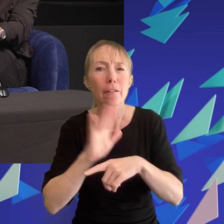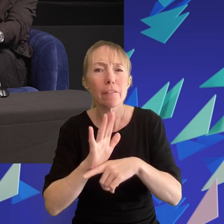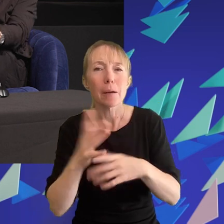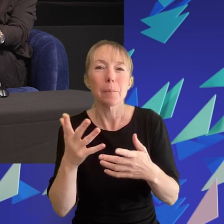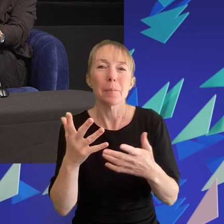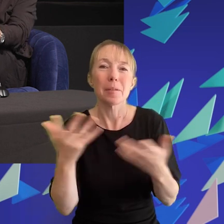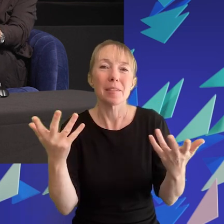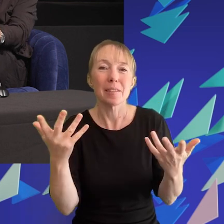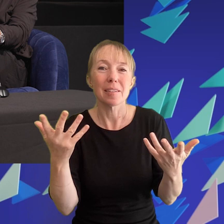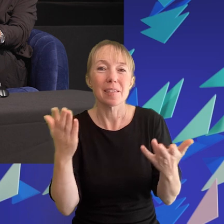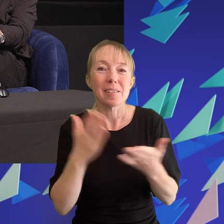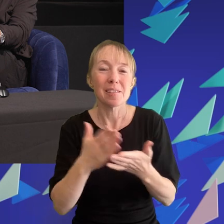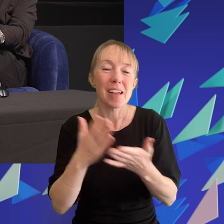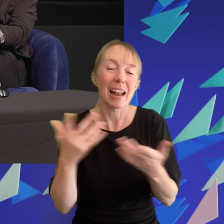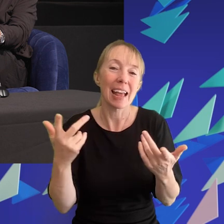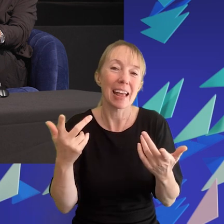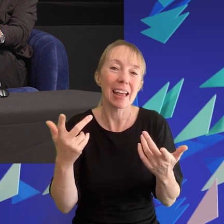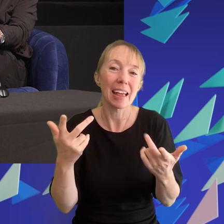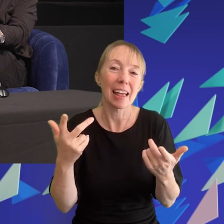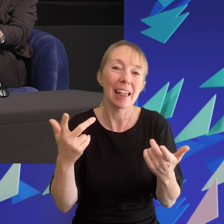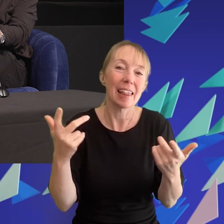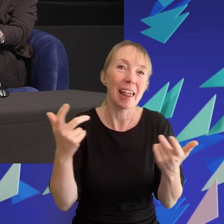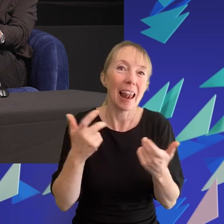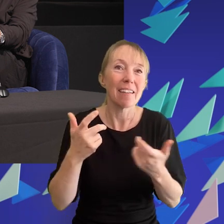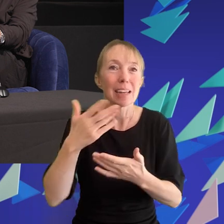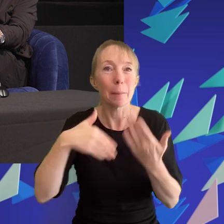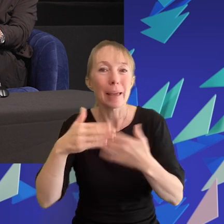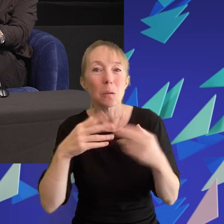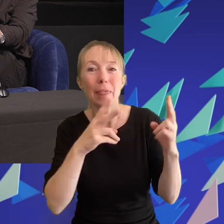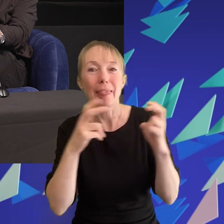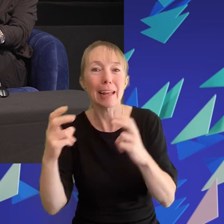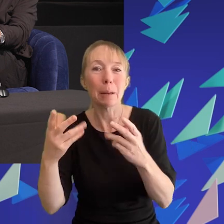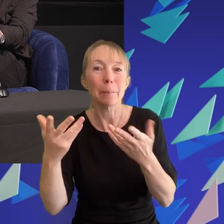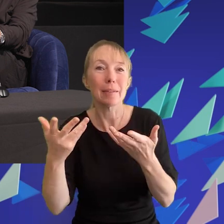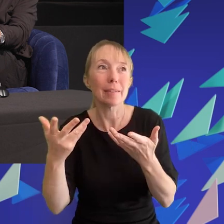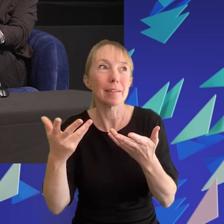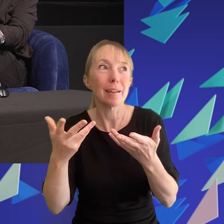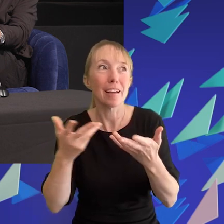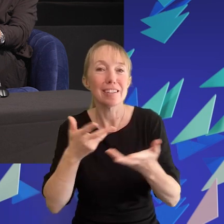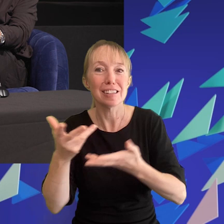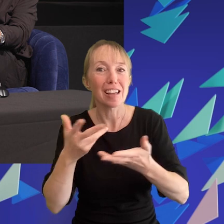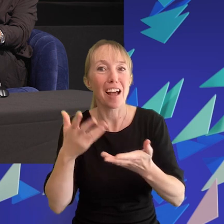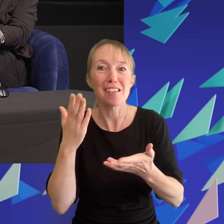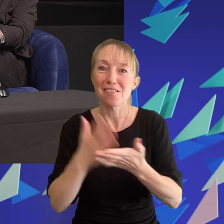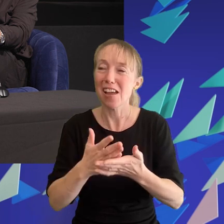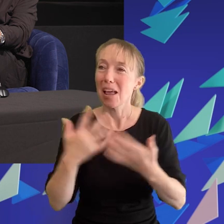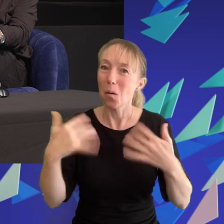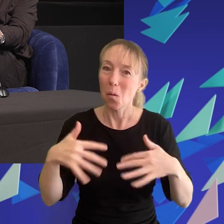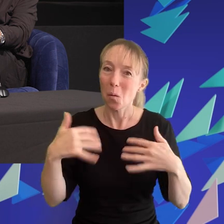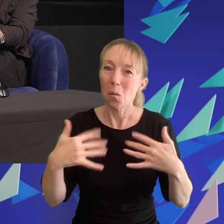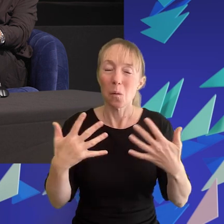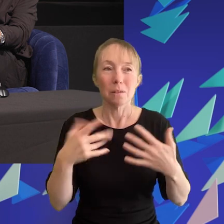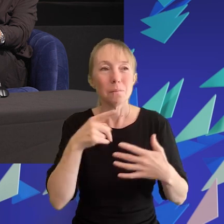the levity of this film mixed with the themes that are being discussed is quite extraordinary. Did you